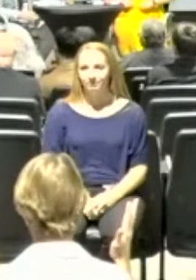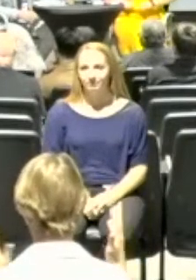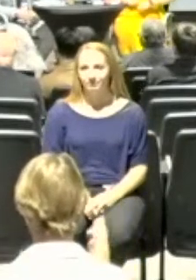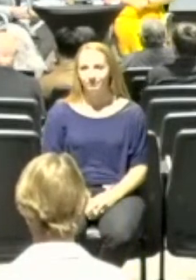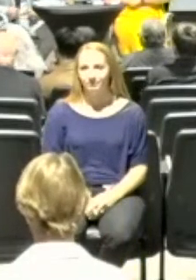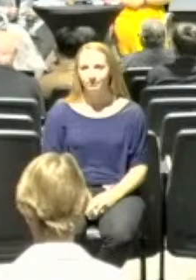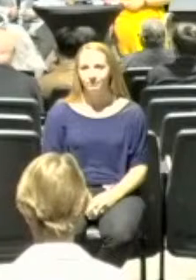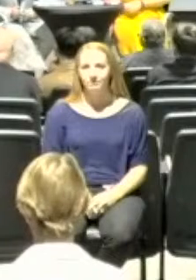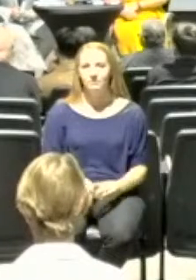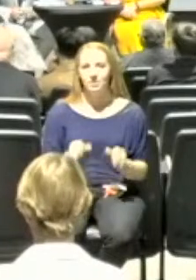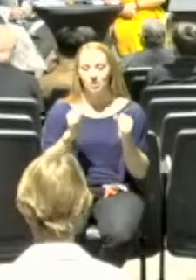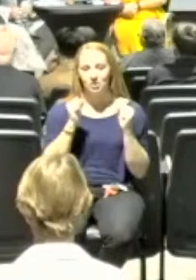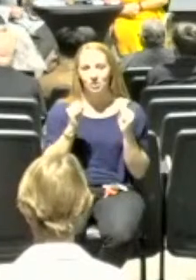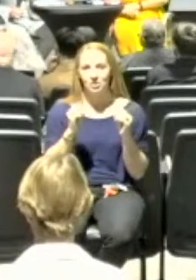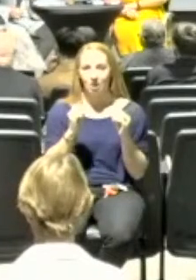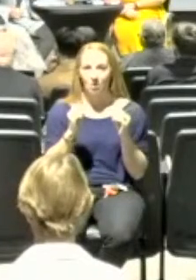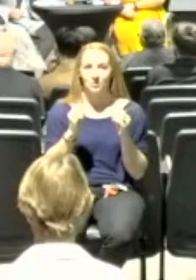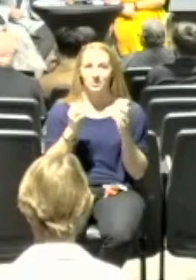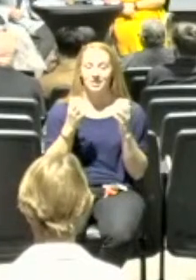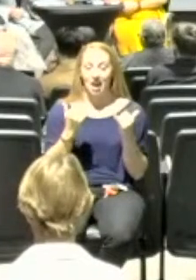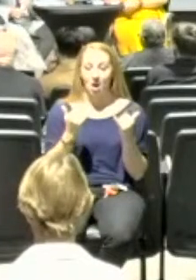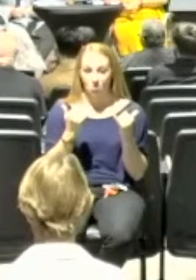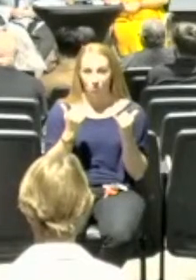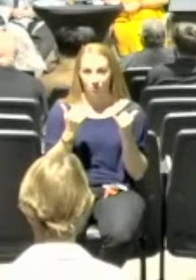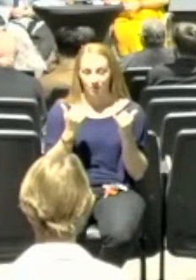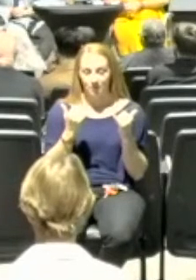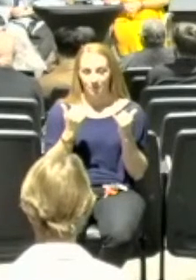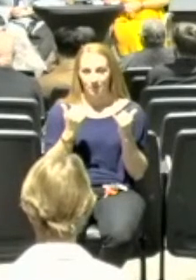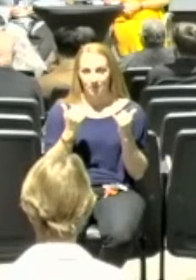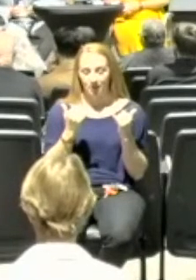That's just C2. We're getting to two. So